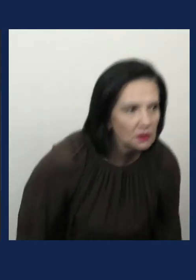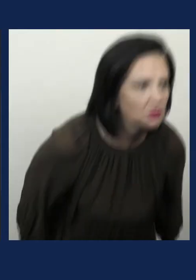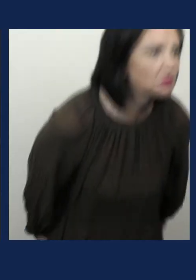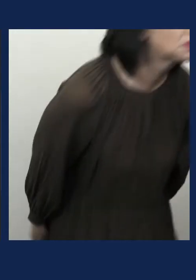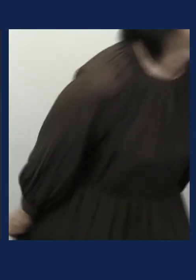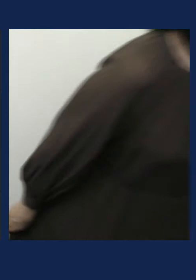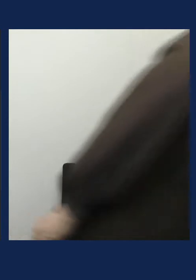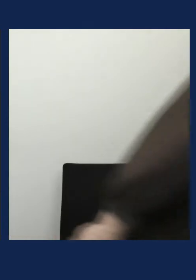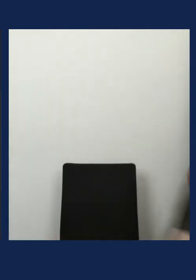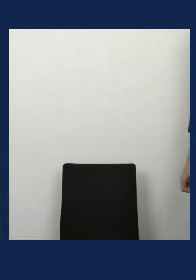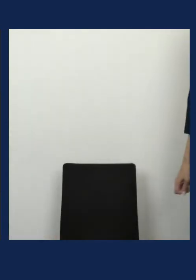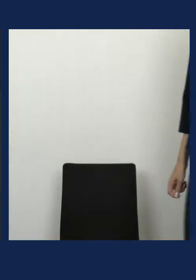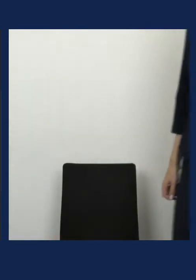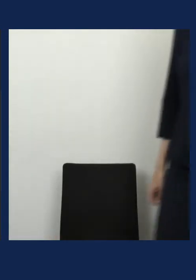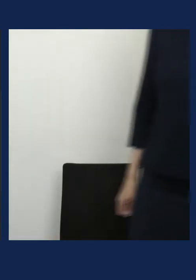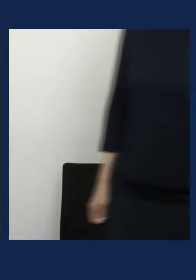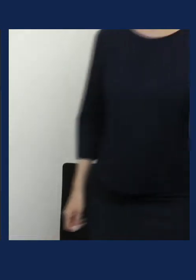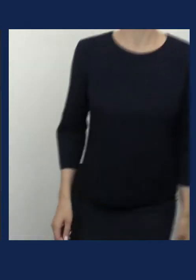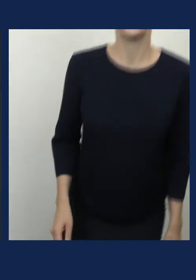Moldova.